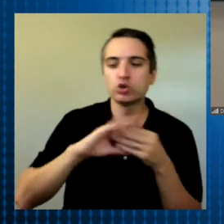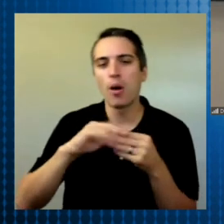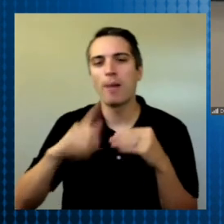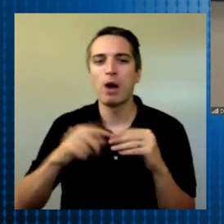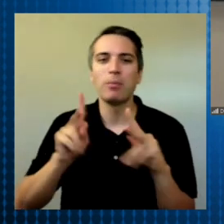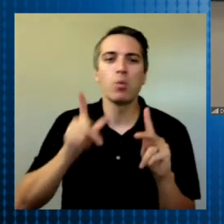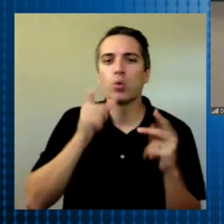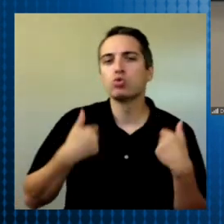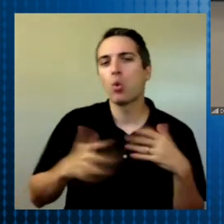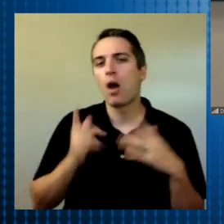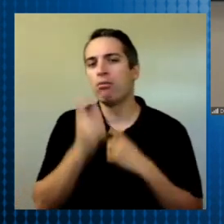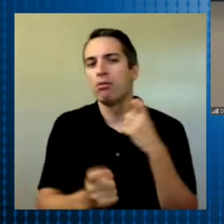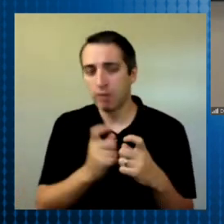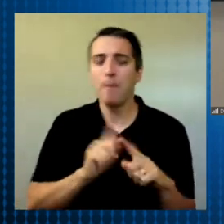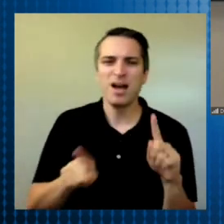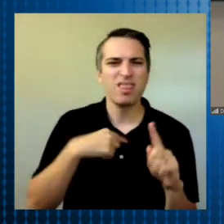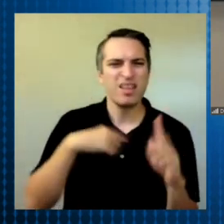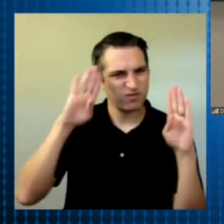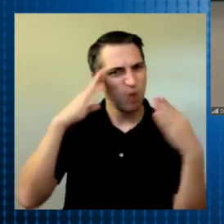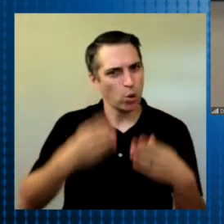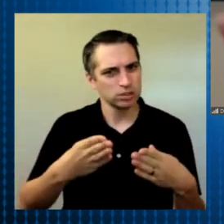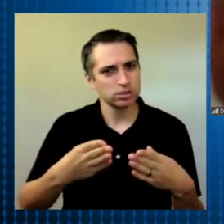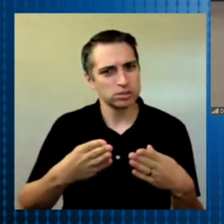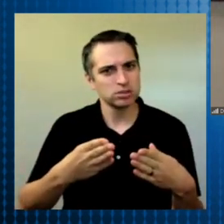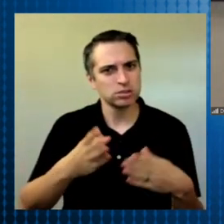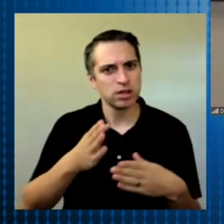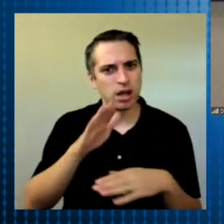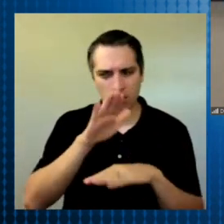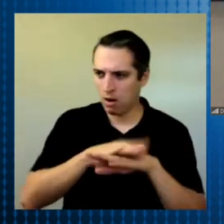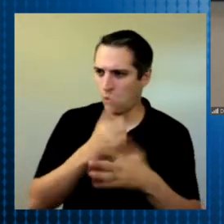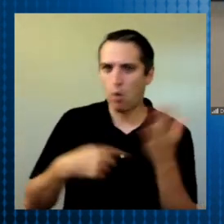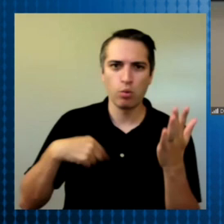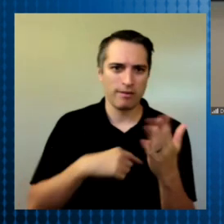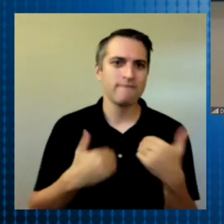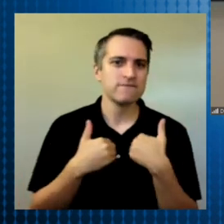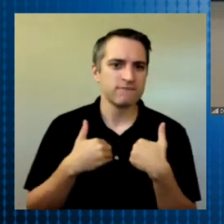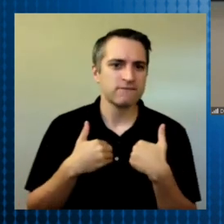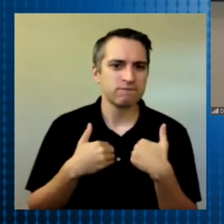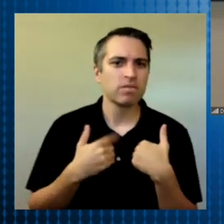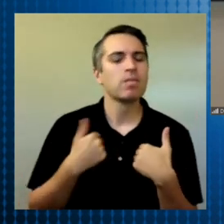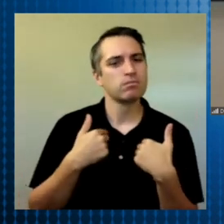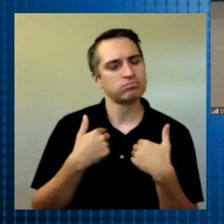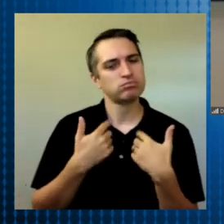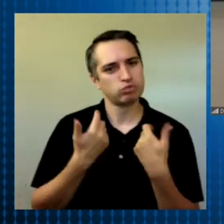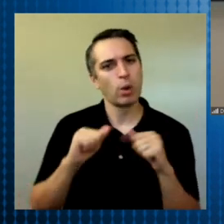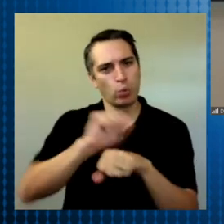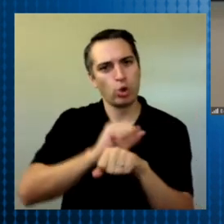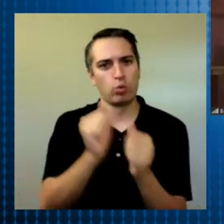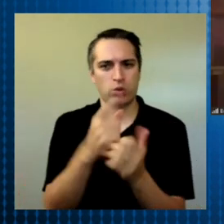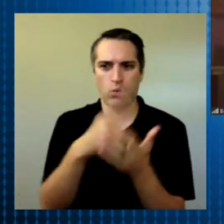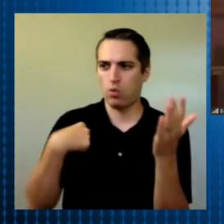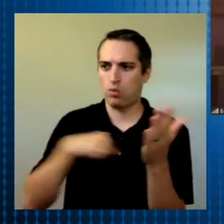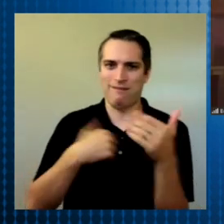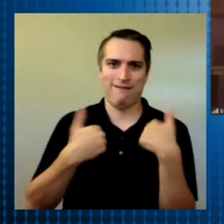on what we have. Let's try to get people to help. But let's work with what we have. So